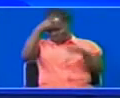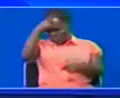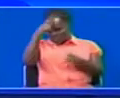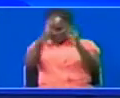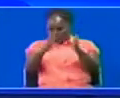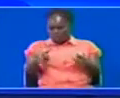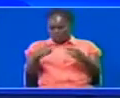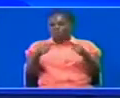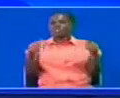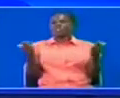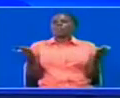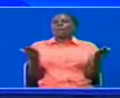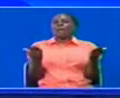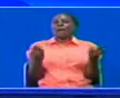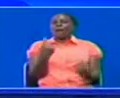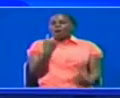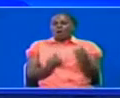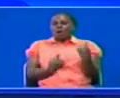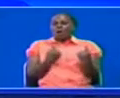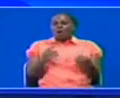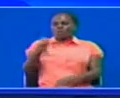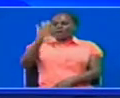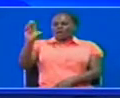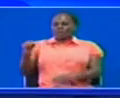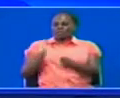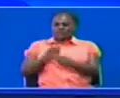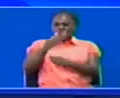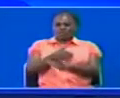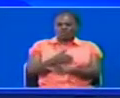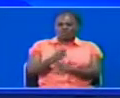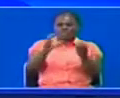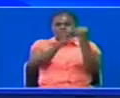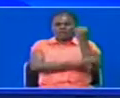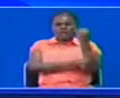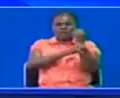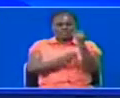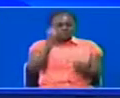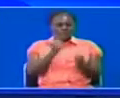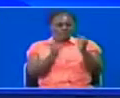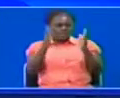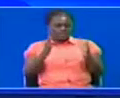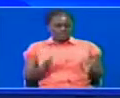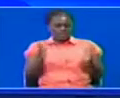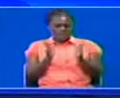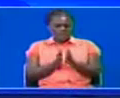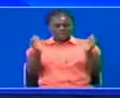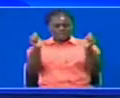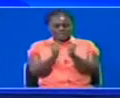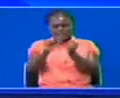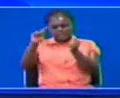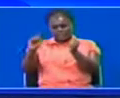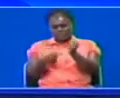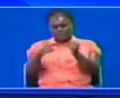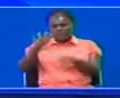reports, opposition will be stiff with Africa Cross Country Junior Bronze medalist Nancy Nzisa, together with 10,000 metres